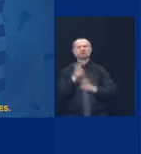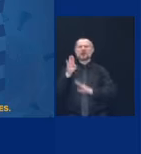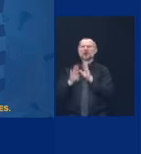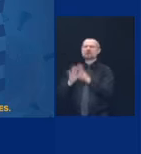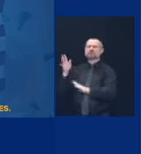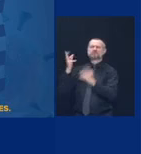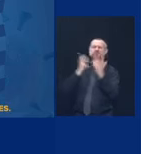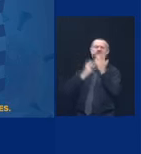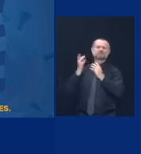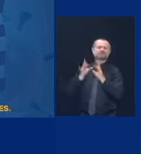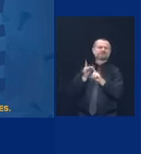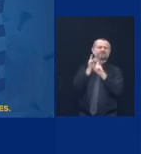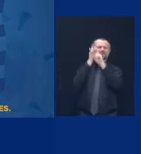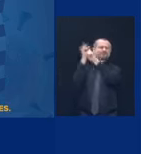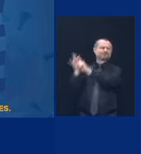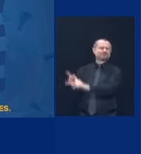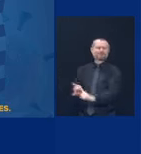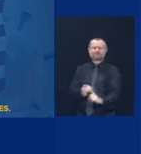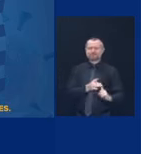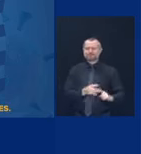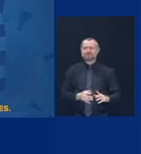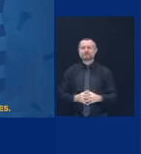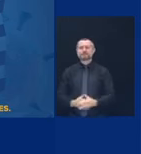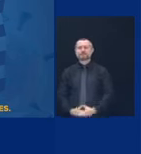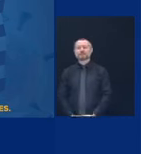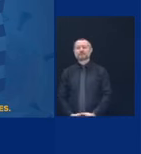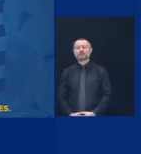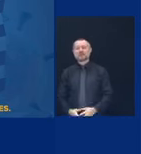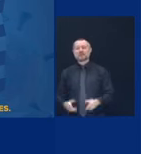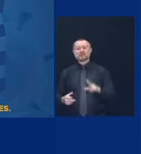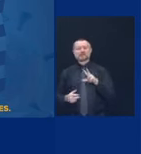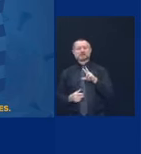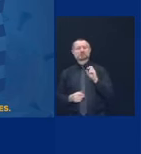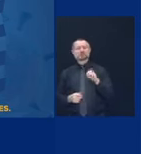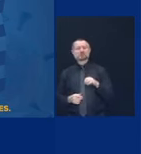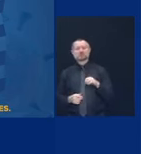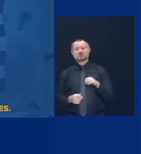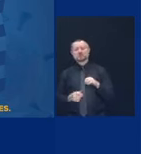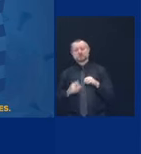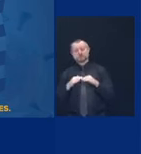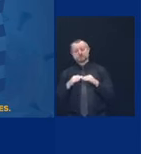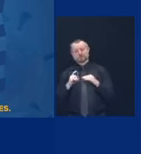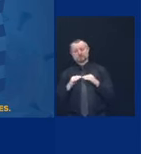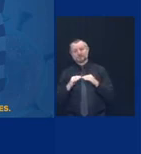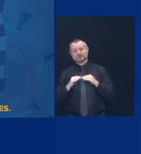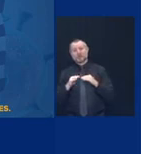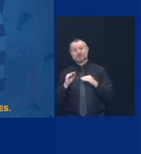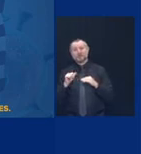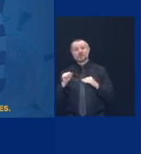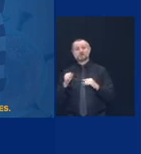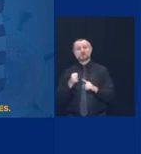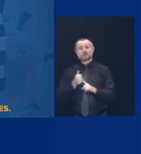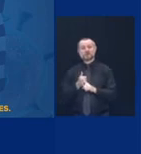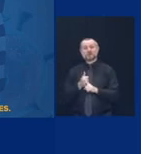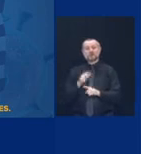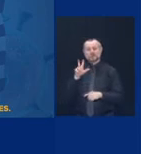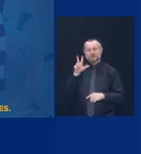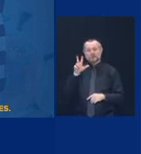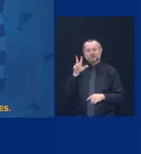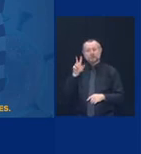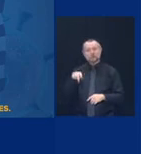3% is right above New York. Massachusetts, 3.2. That's